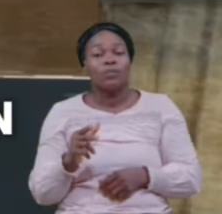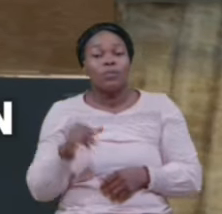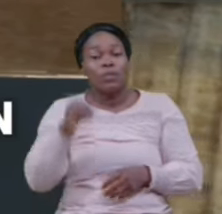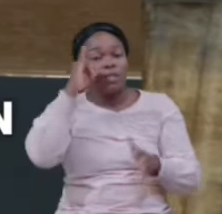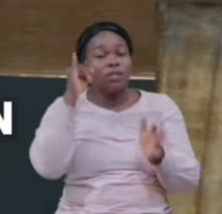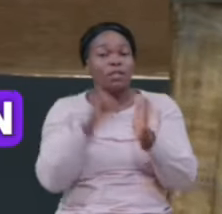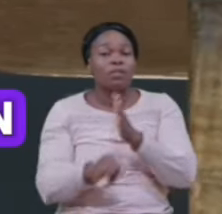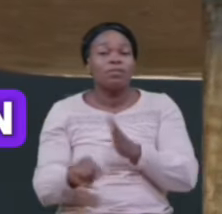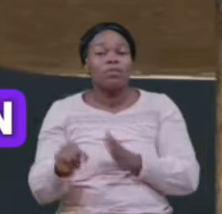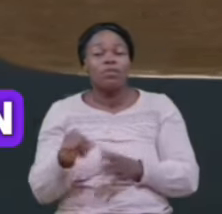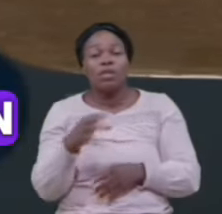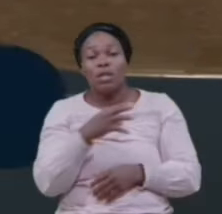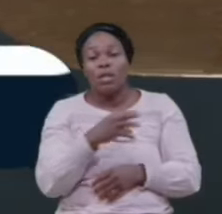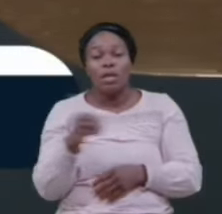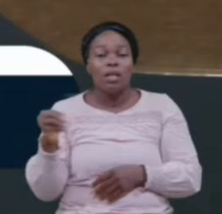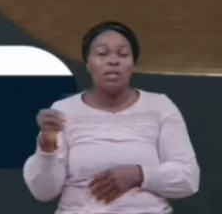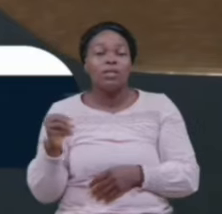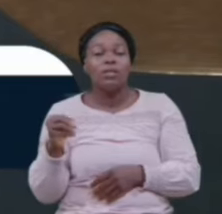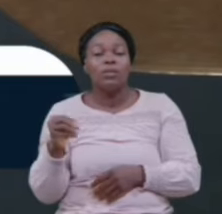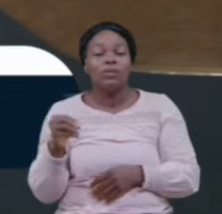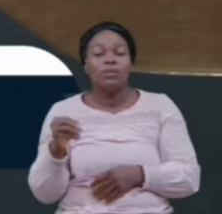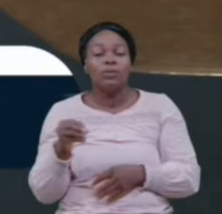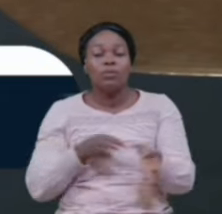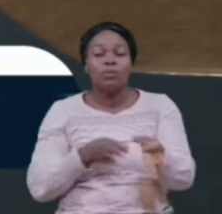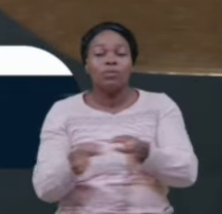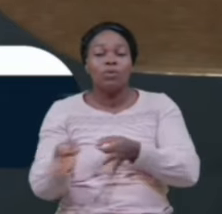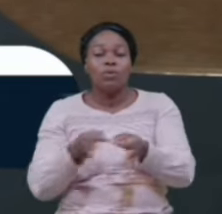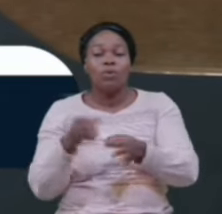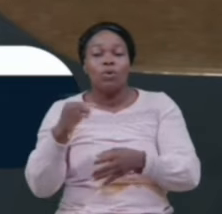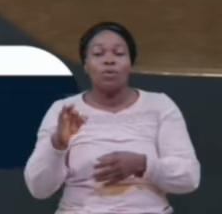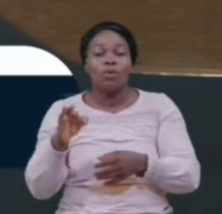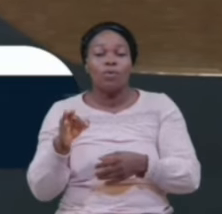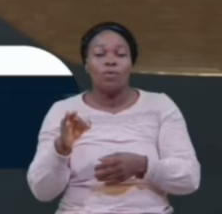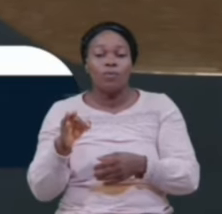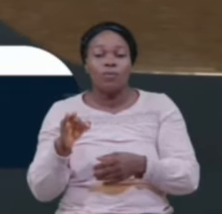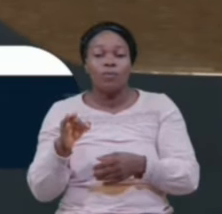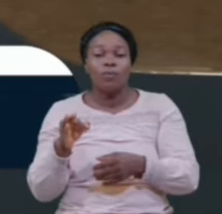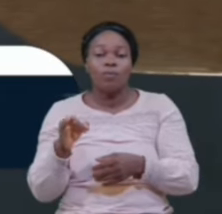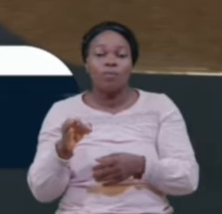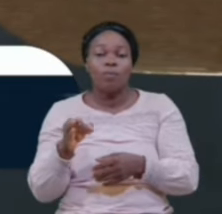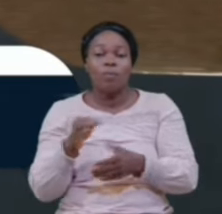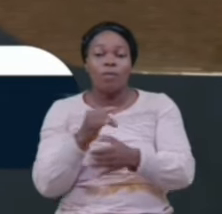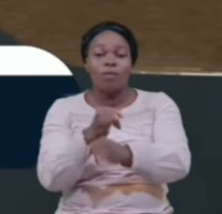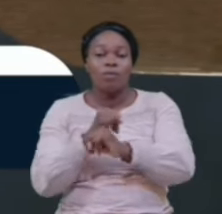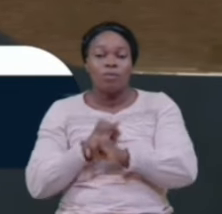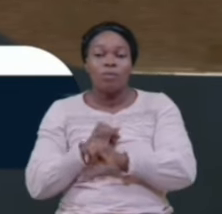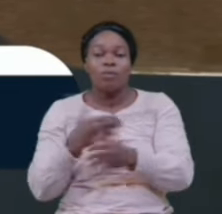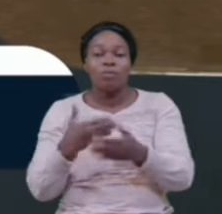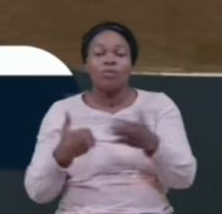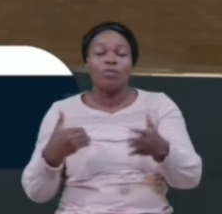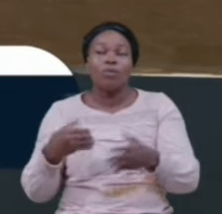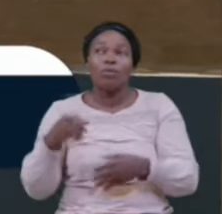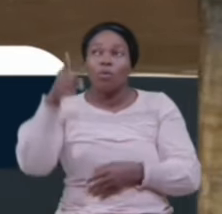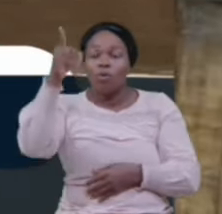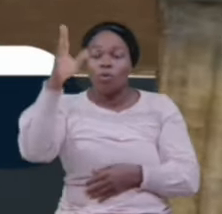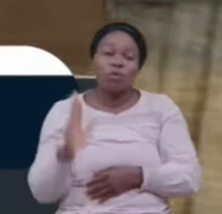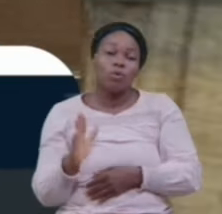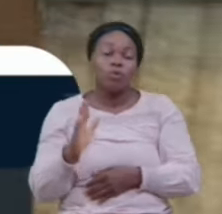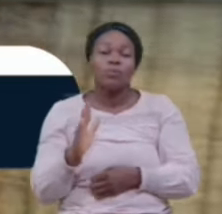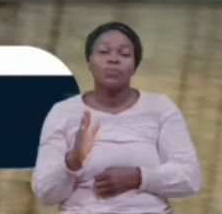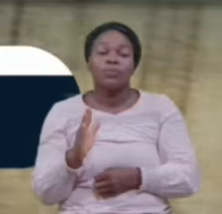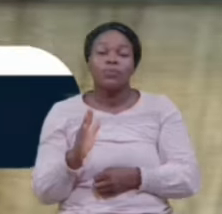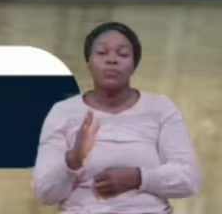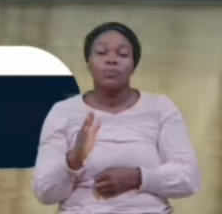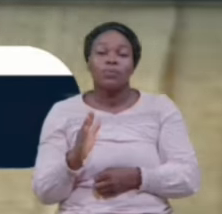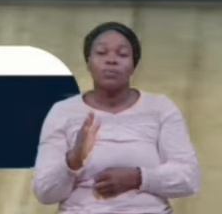identification and description of successor before God. Isn't it wonderful